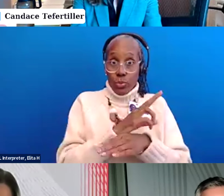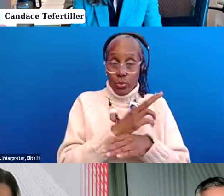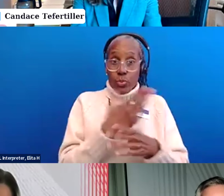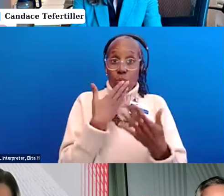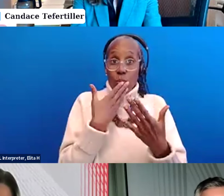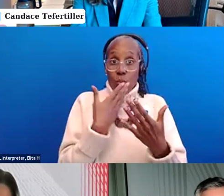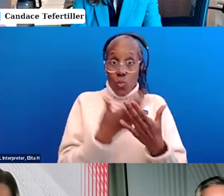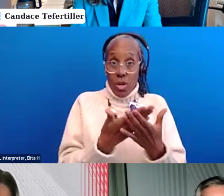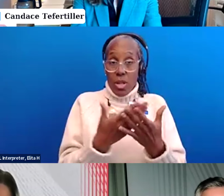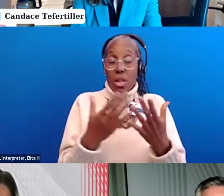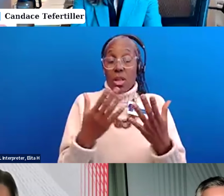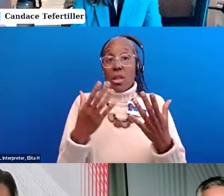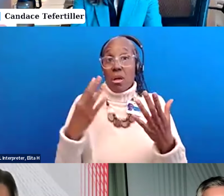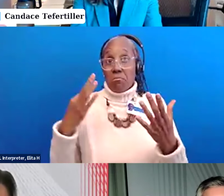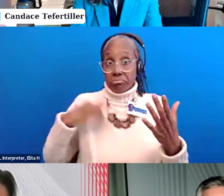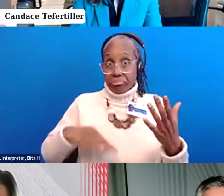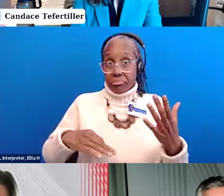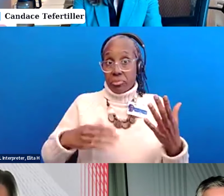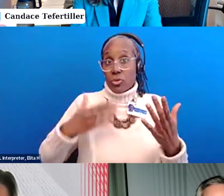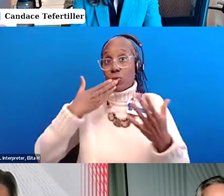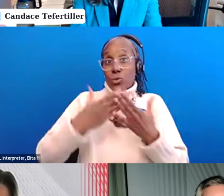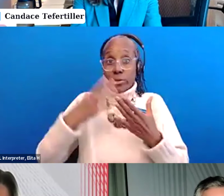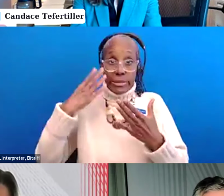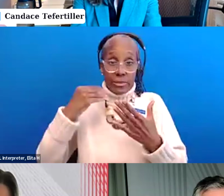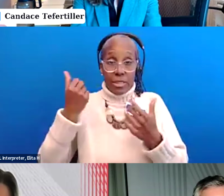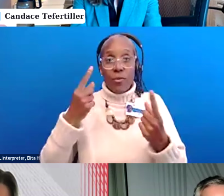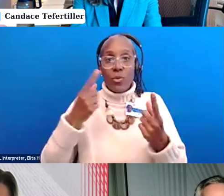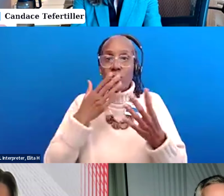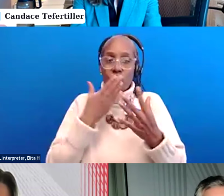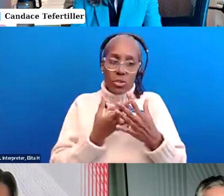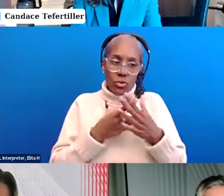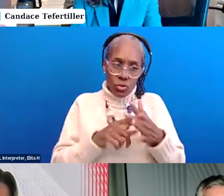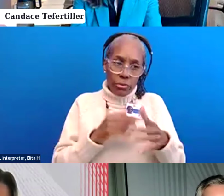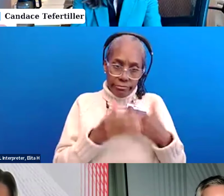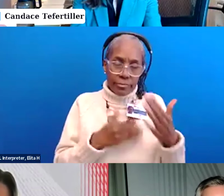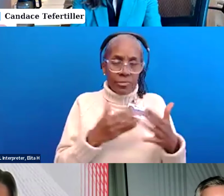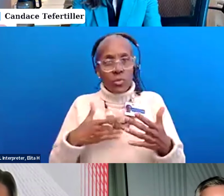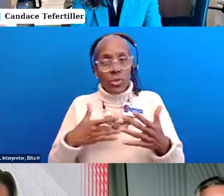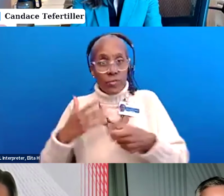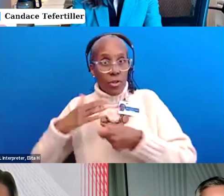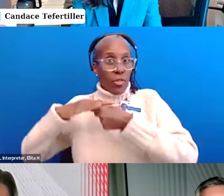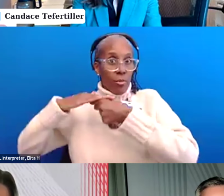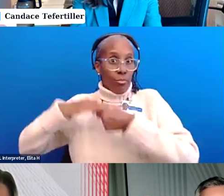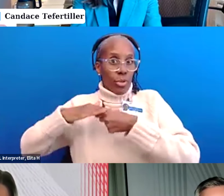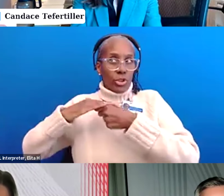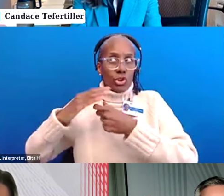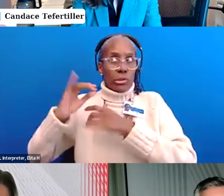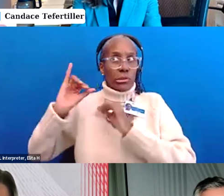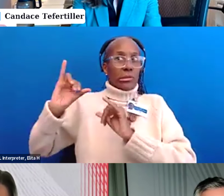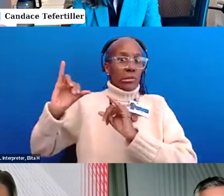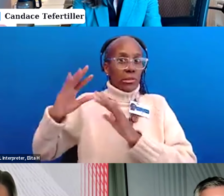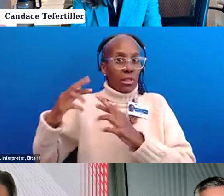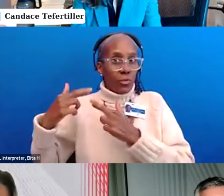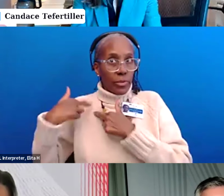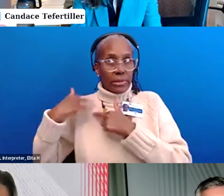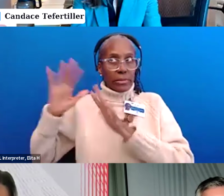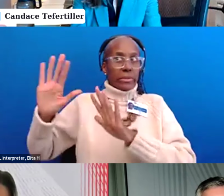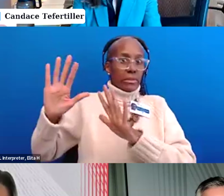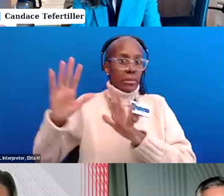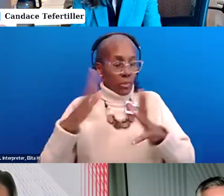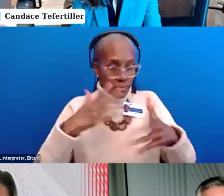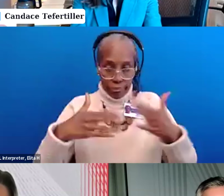everyone. So this is a good period of learning and ramping up for us, but certainly, we feel the pressure, and we feel a responsibility to get it